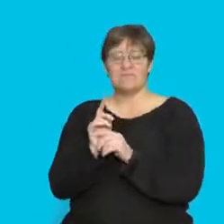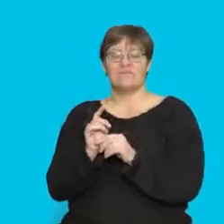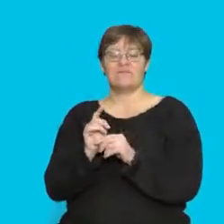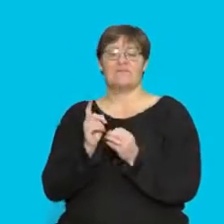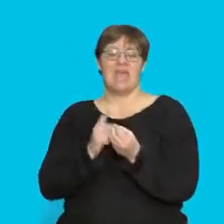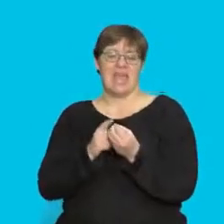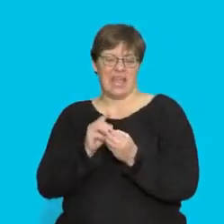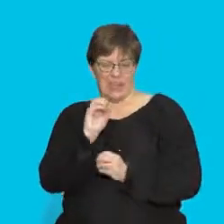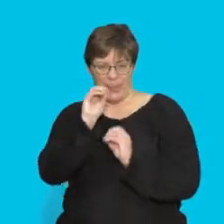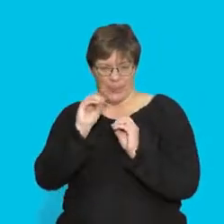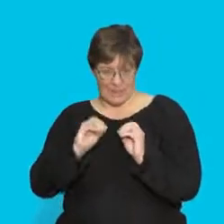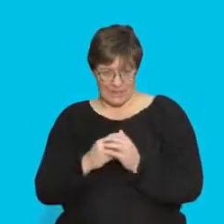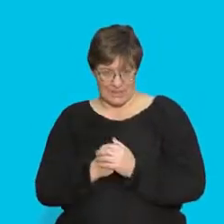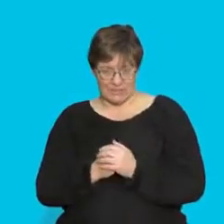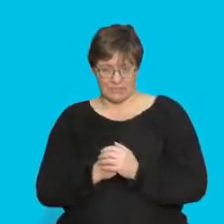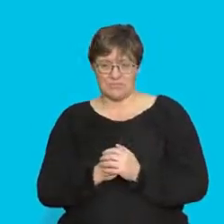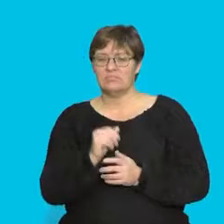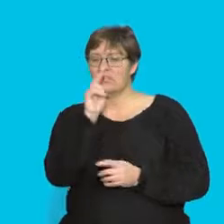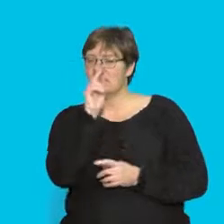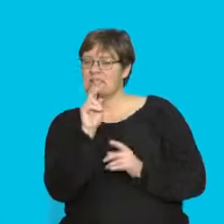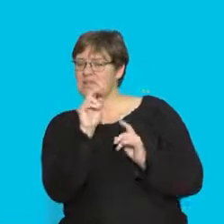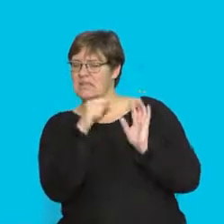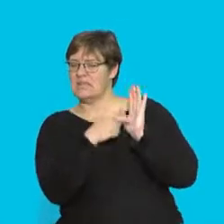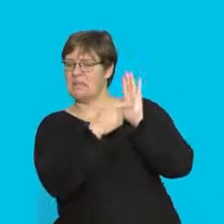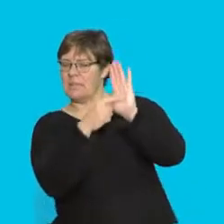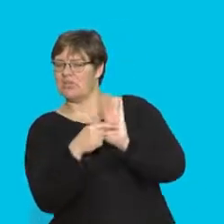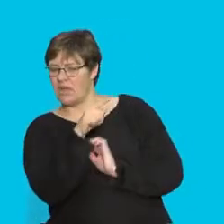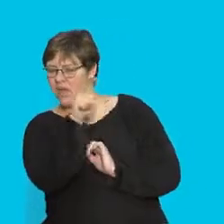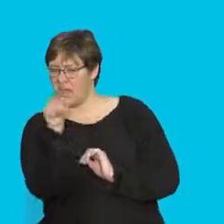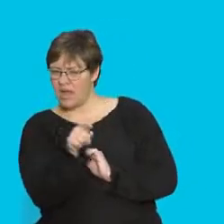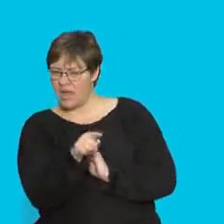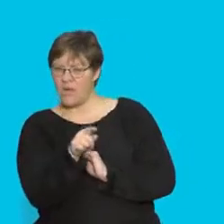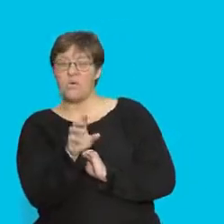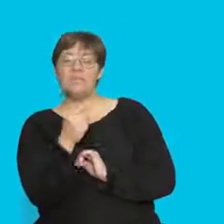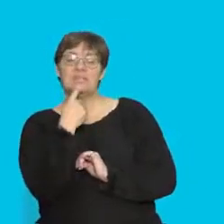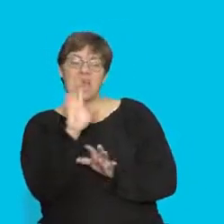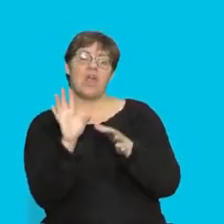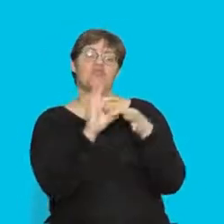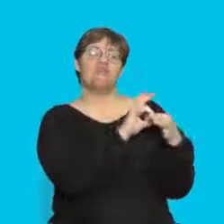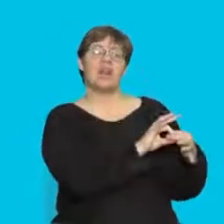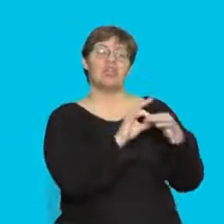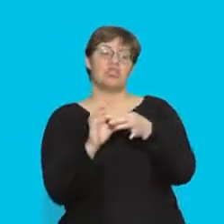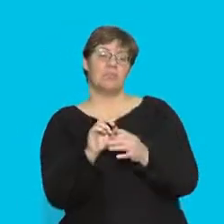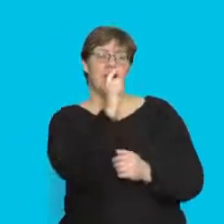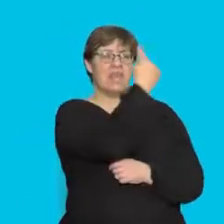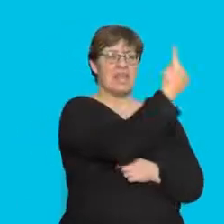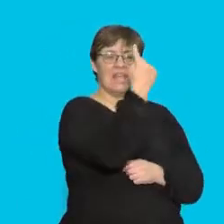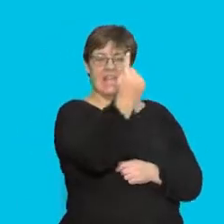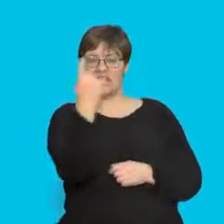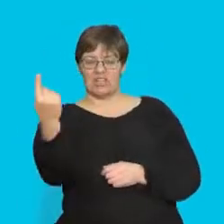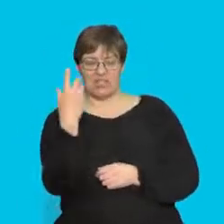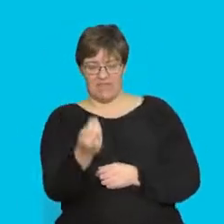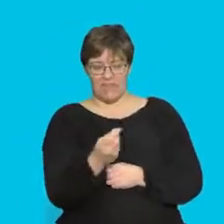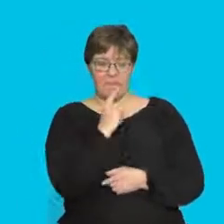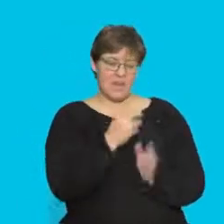some eggs. Let's look at this picture and what we have to do. What kind of relationship is going